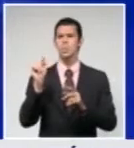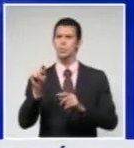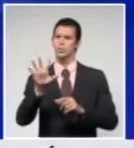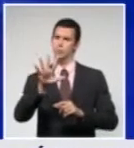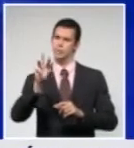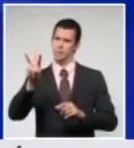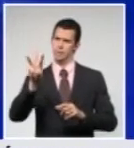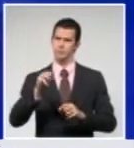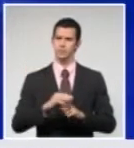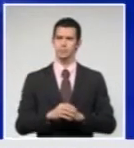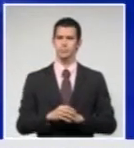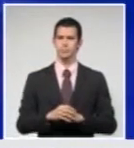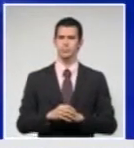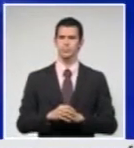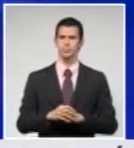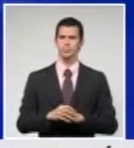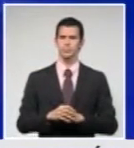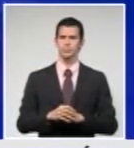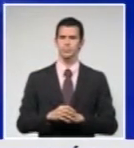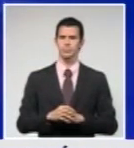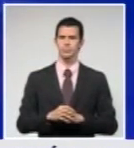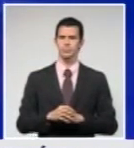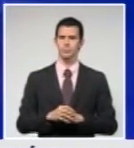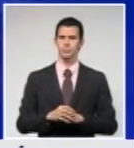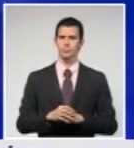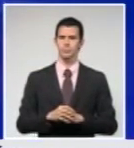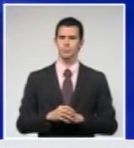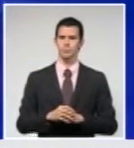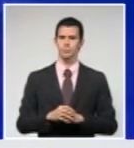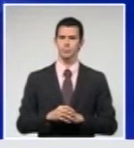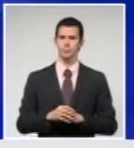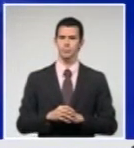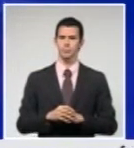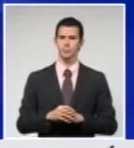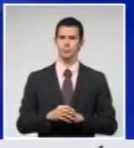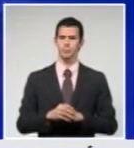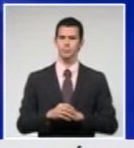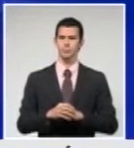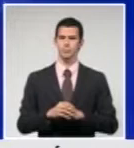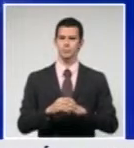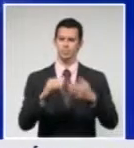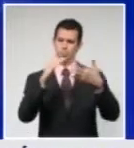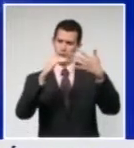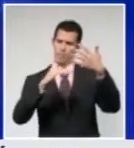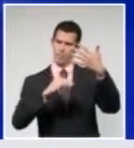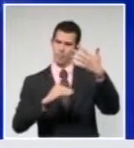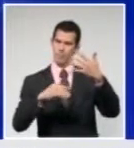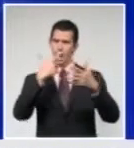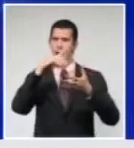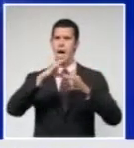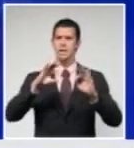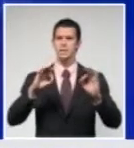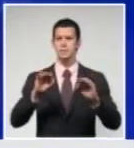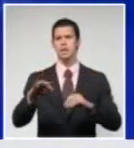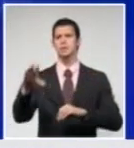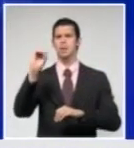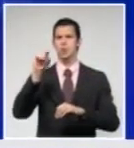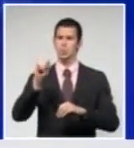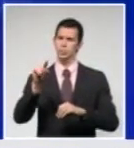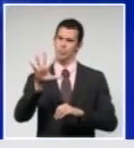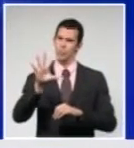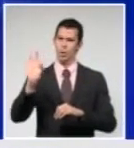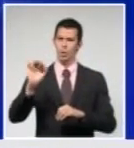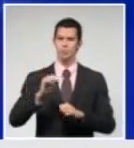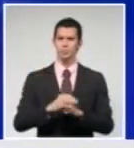Special Municipality for the last 15 days or more. Cuba's rate therefore stands